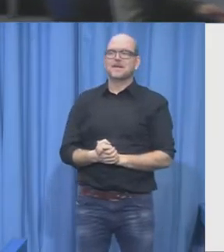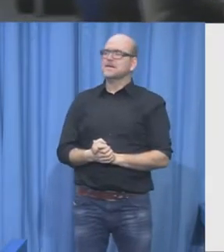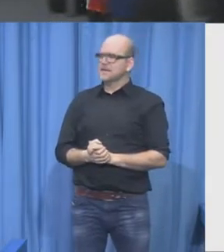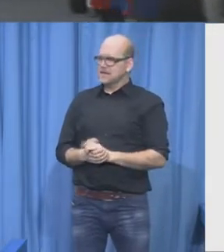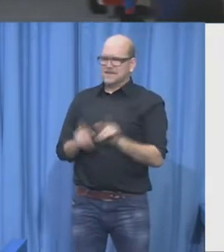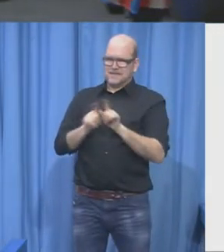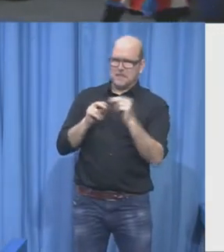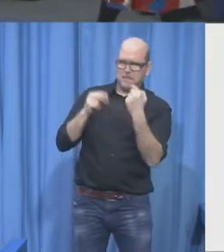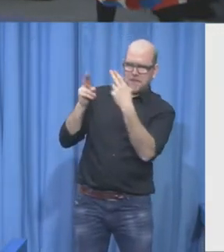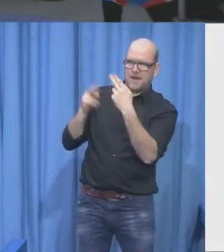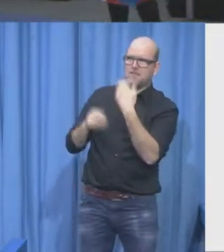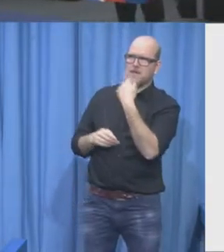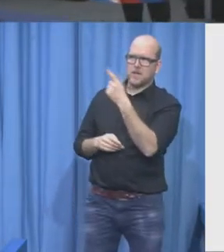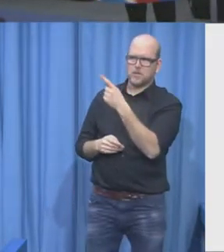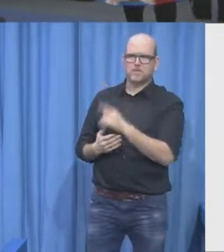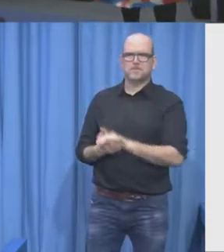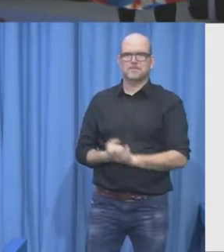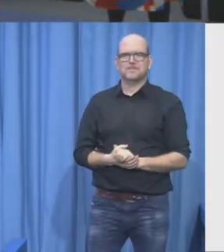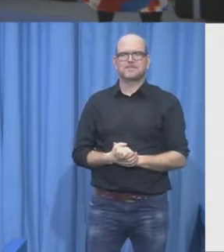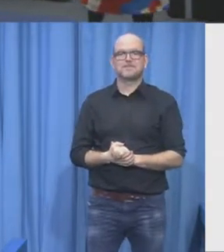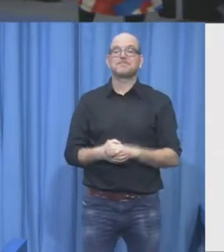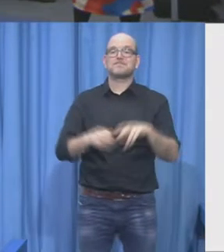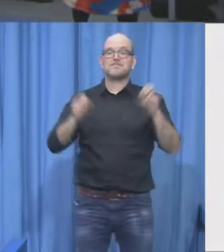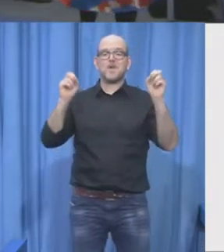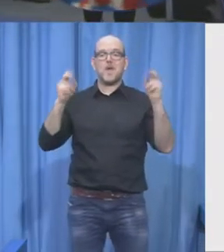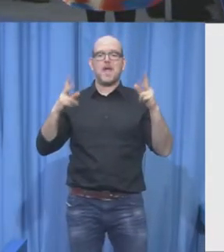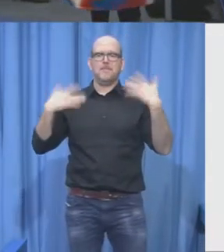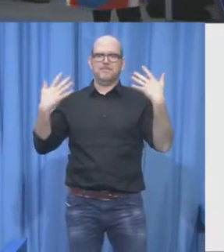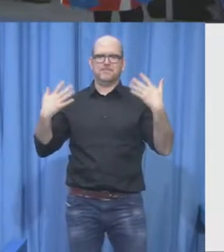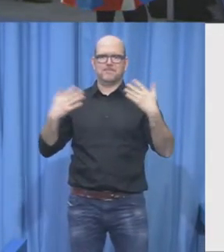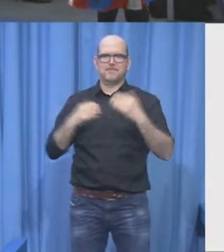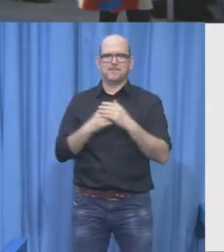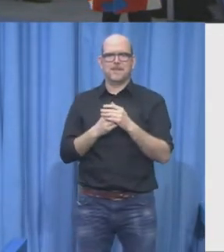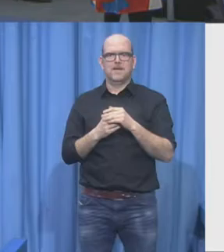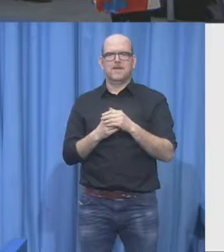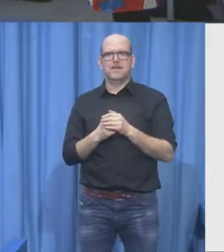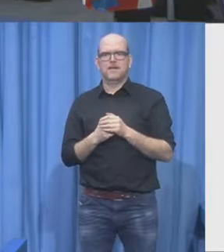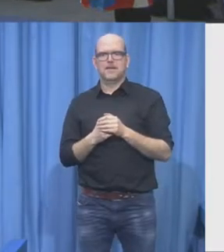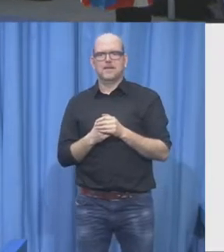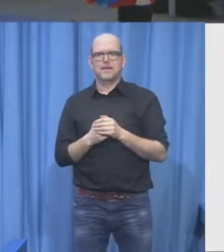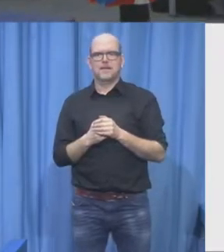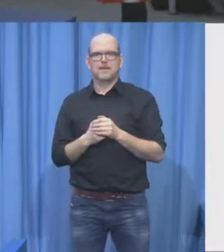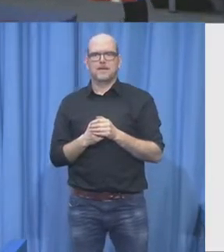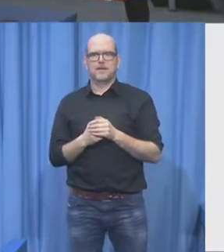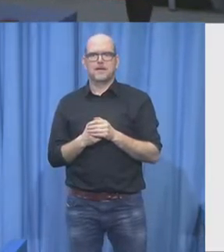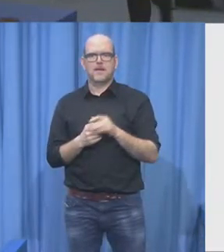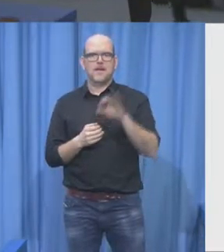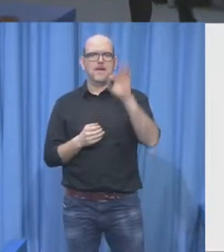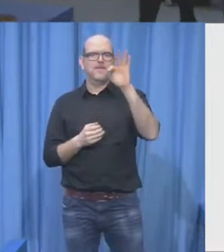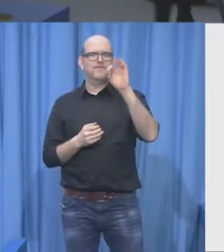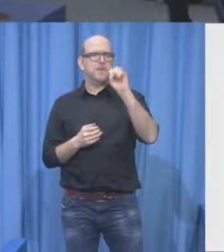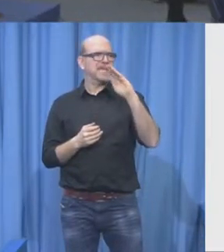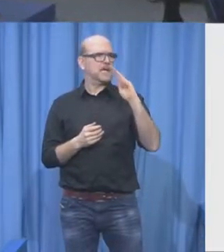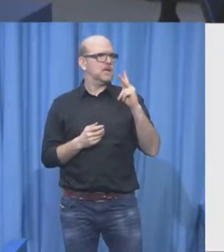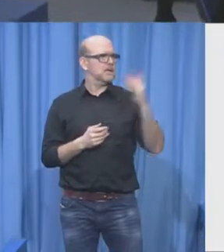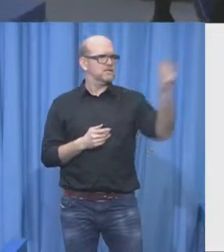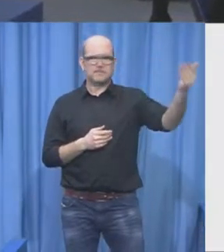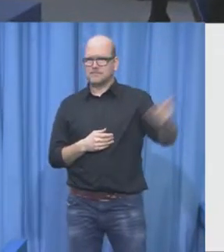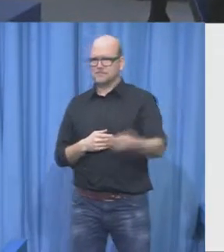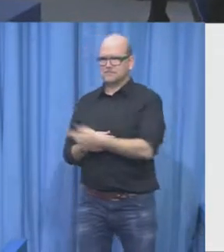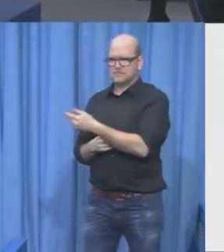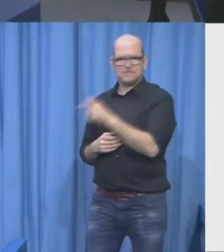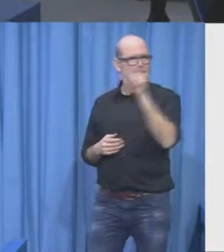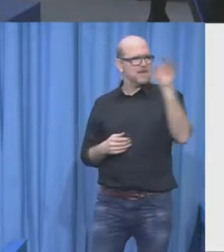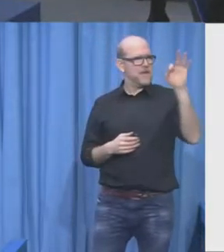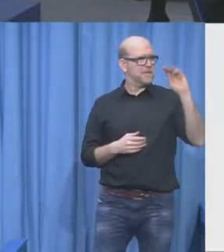Now, we're going to bring to the stage Michael Fembeck and two of, I got to tell you, two of my favorite rock stars, Thorkil,